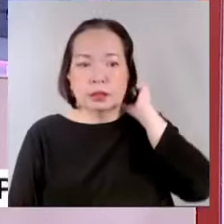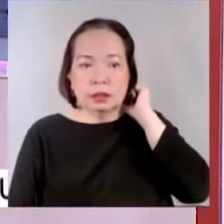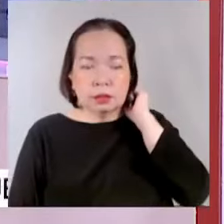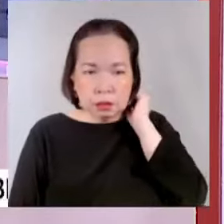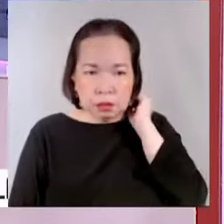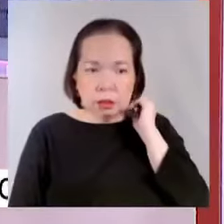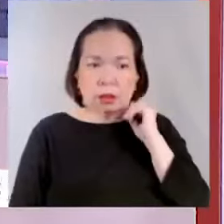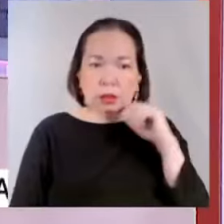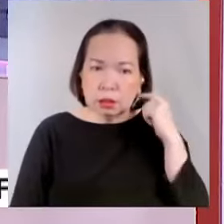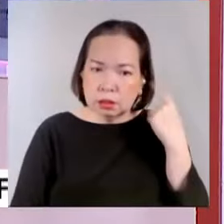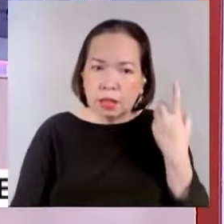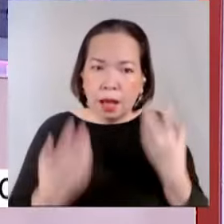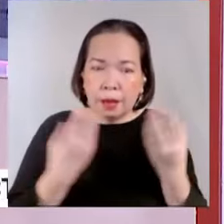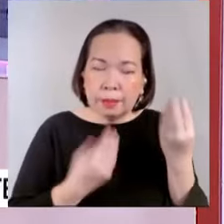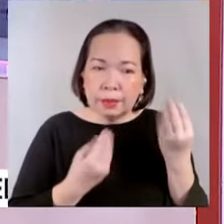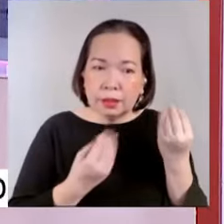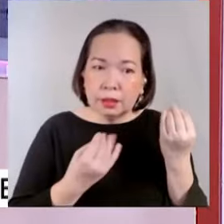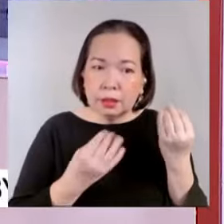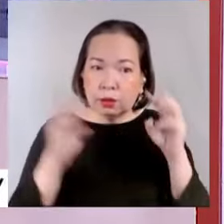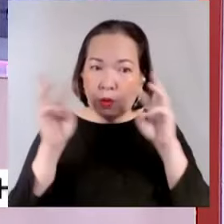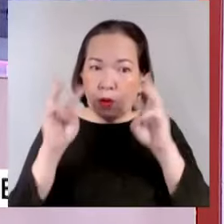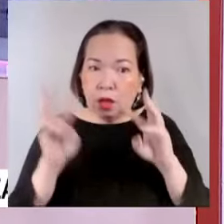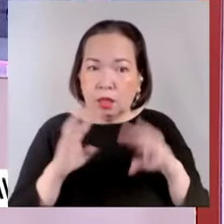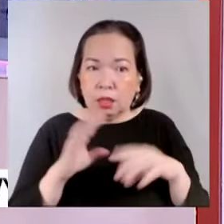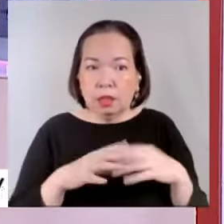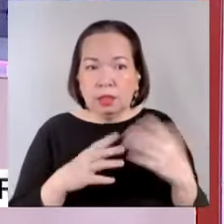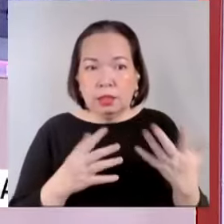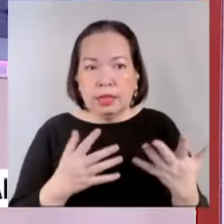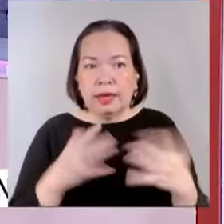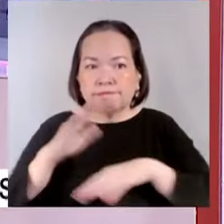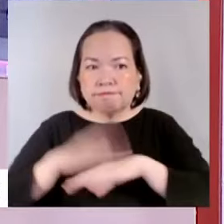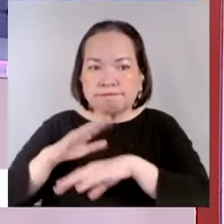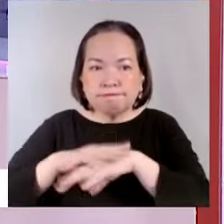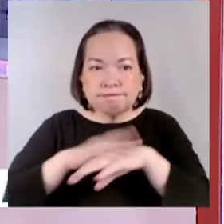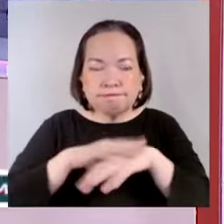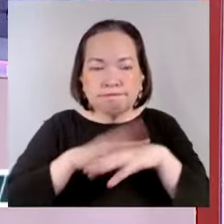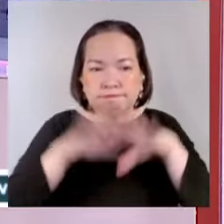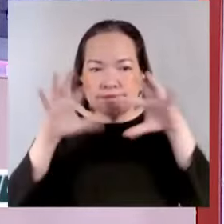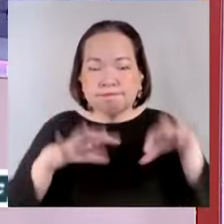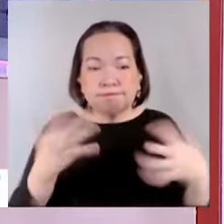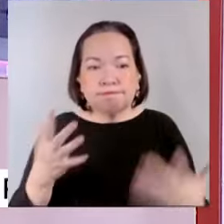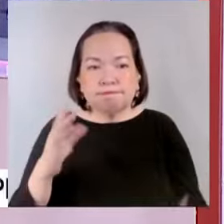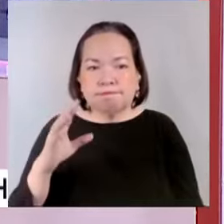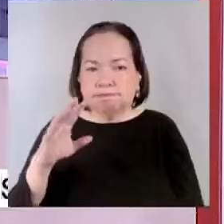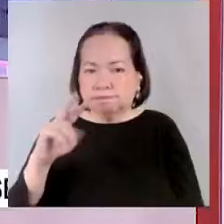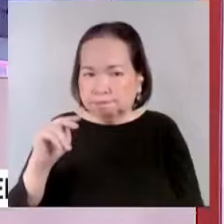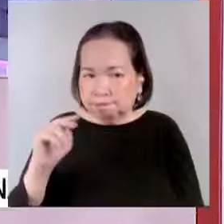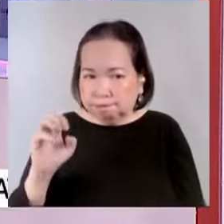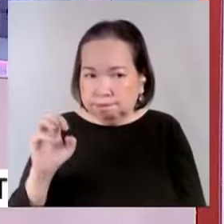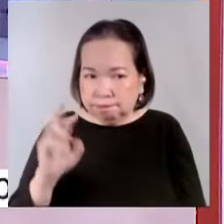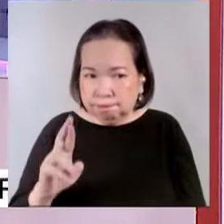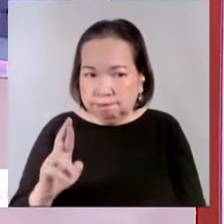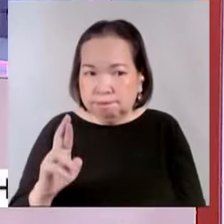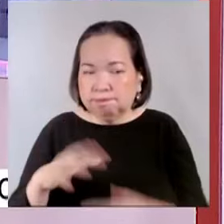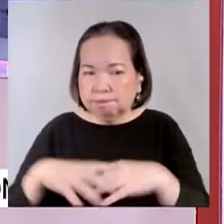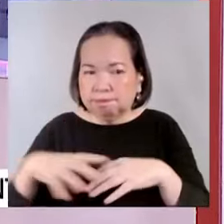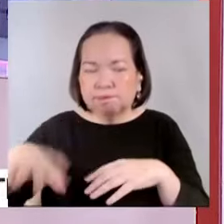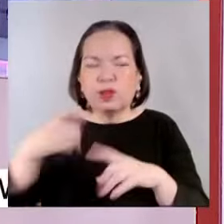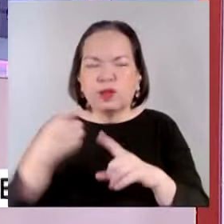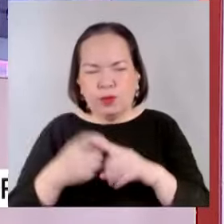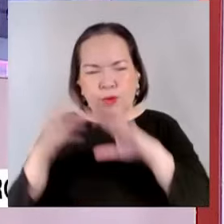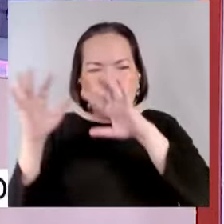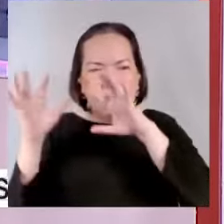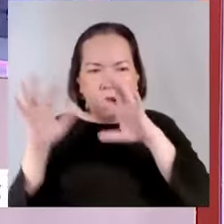The latest on the weather now, a red rainfall warning now up over Metro Manila and nearby areas due to the southwest monsoon.